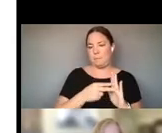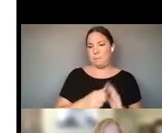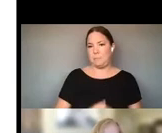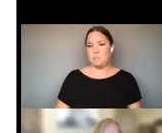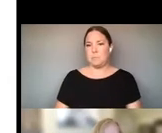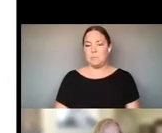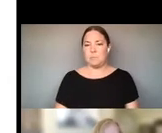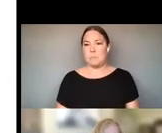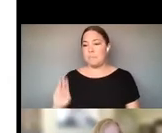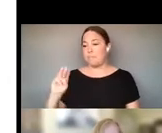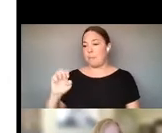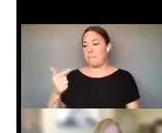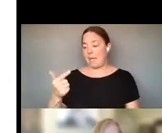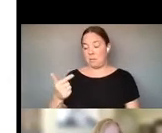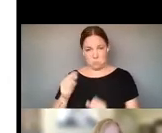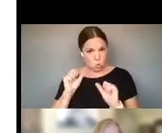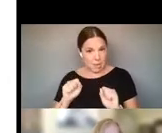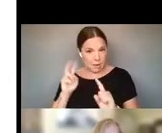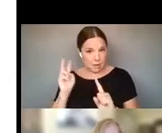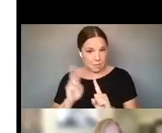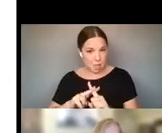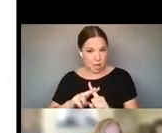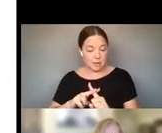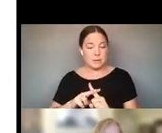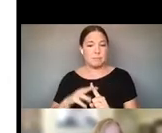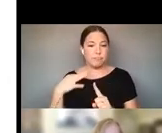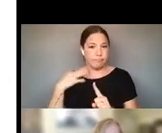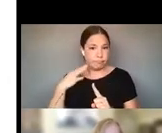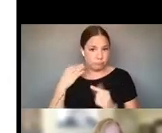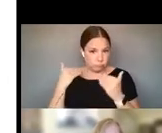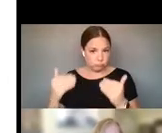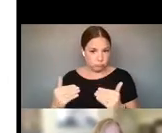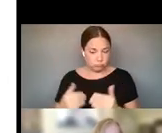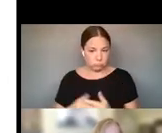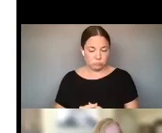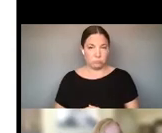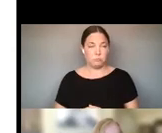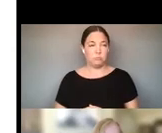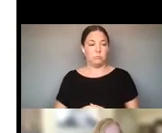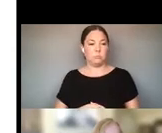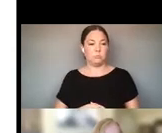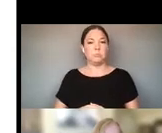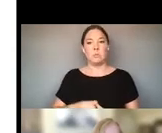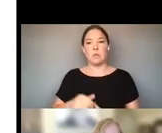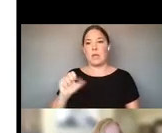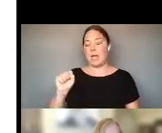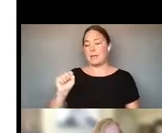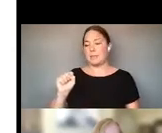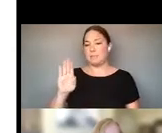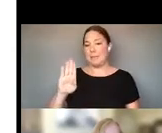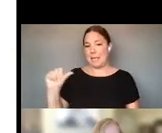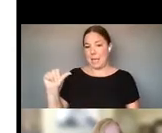You can apply. Um, I, I, do know that SVA, those